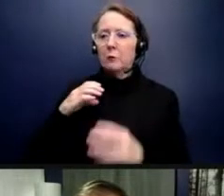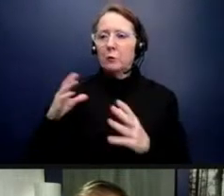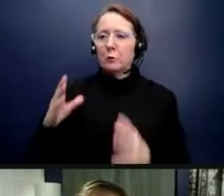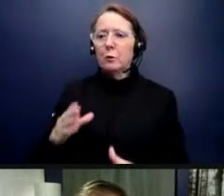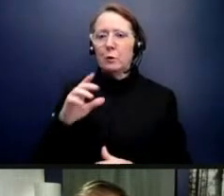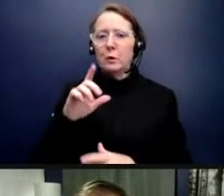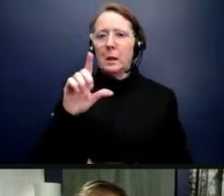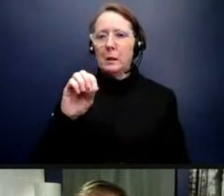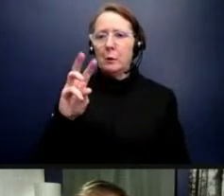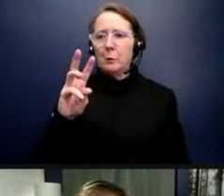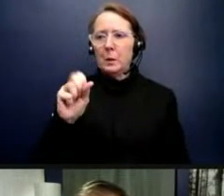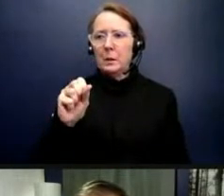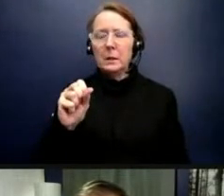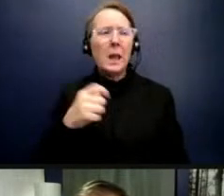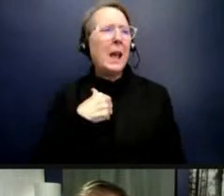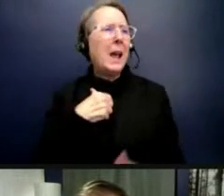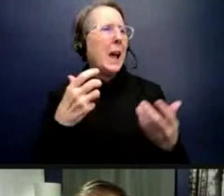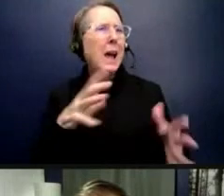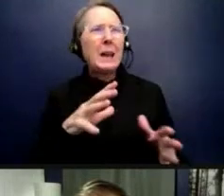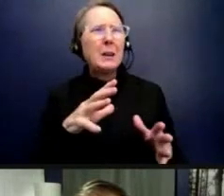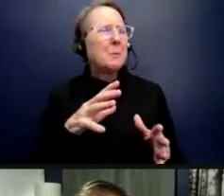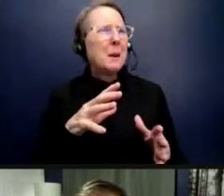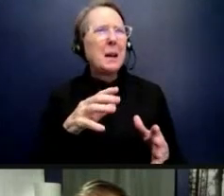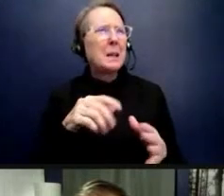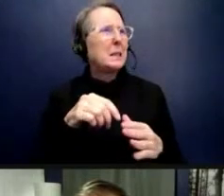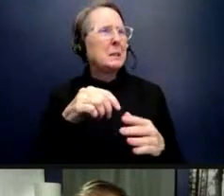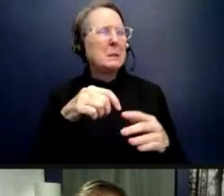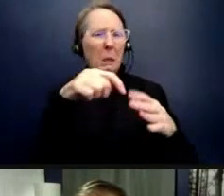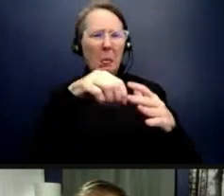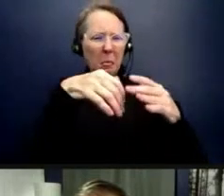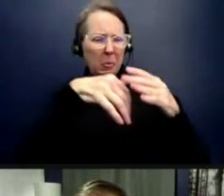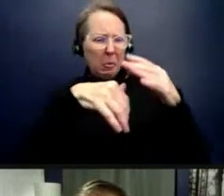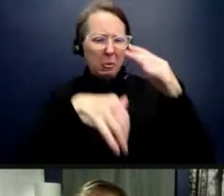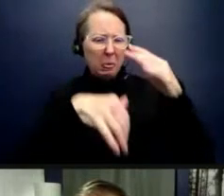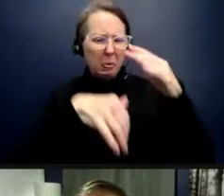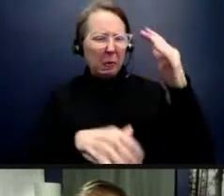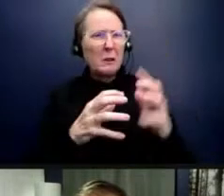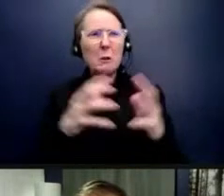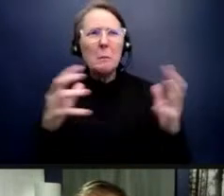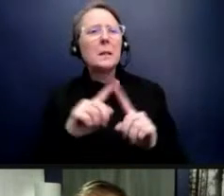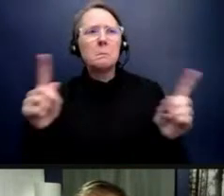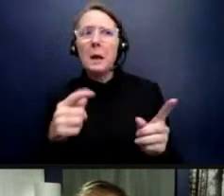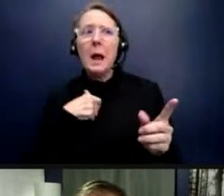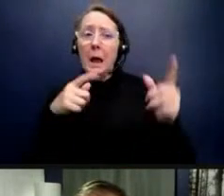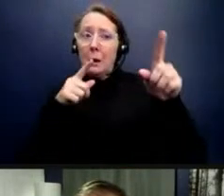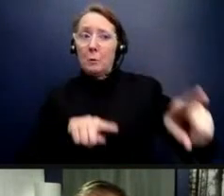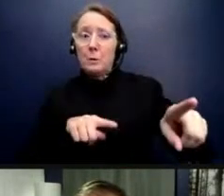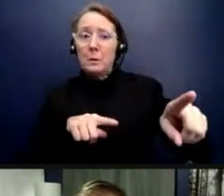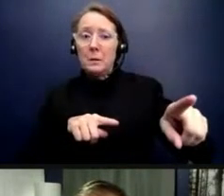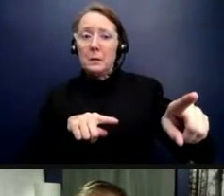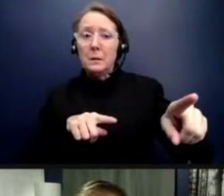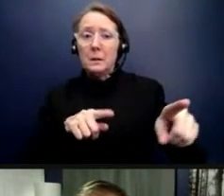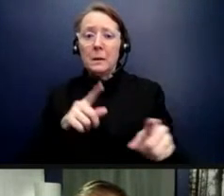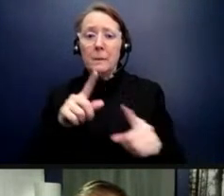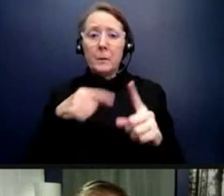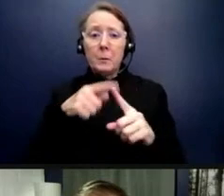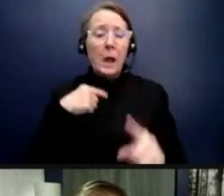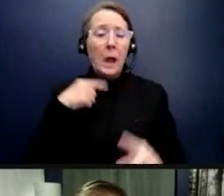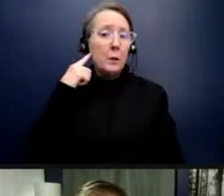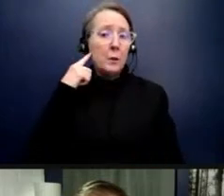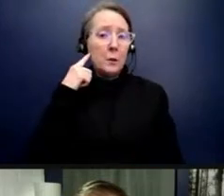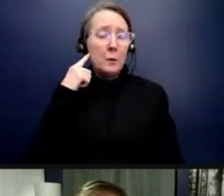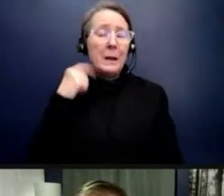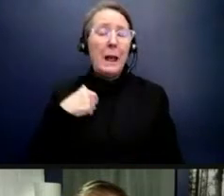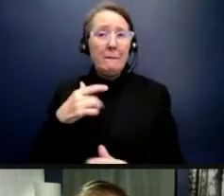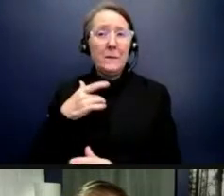I don't want to get too far into the weeds on this, but I would have to agree that what I hear mostly, and I think the comments that